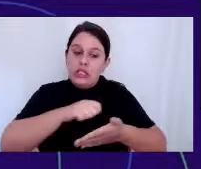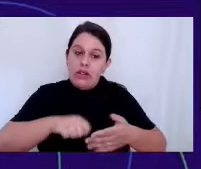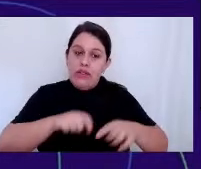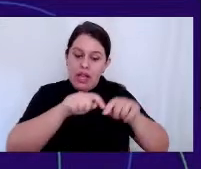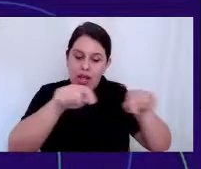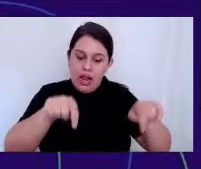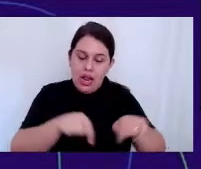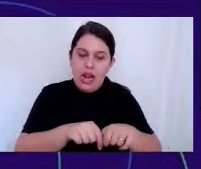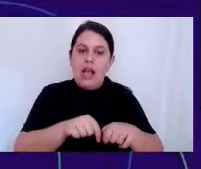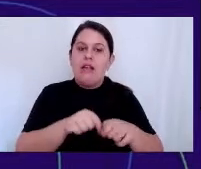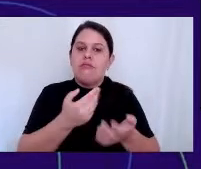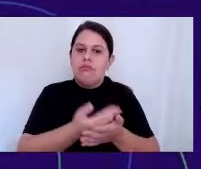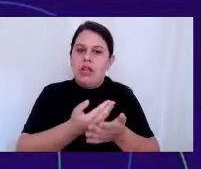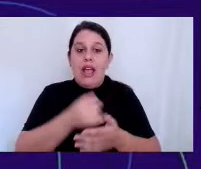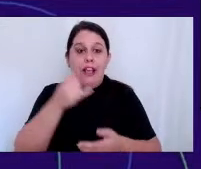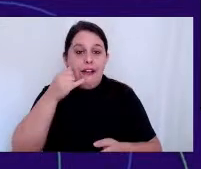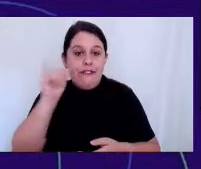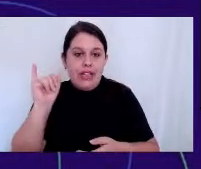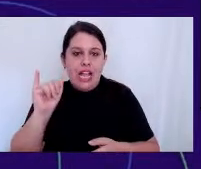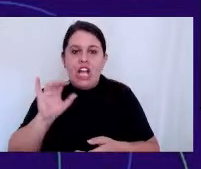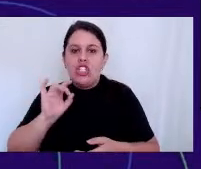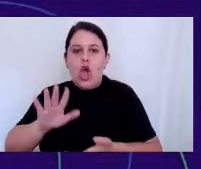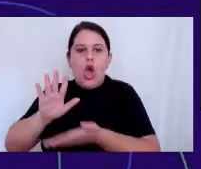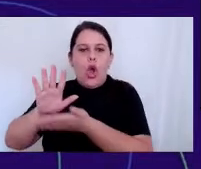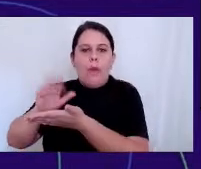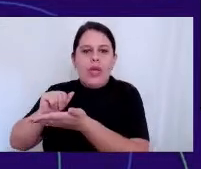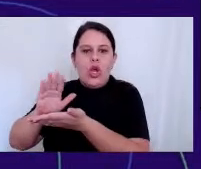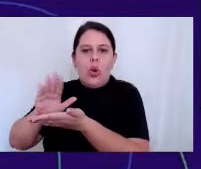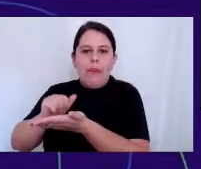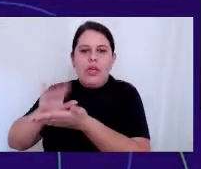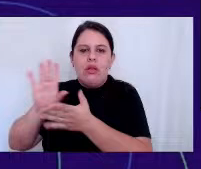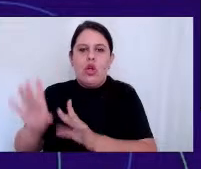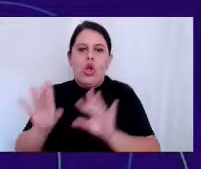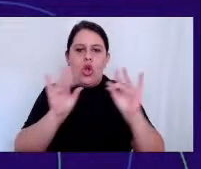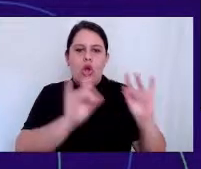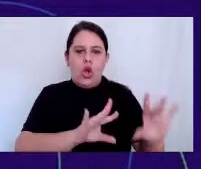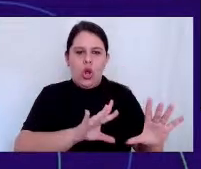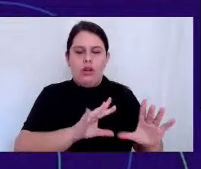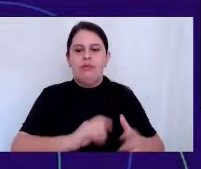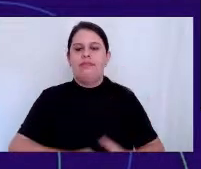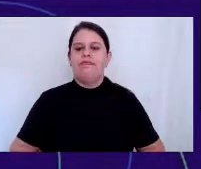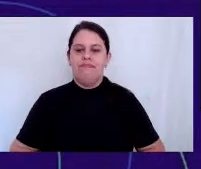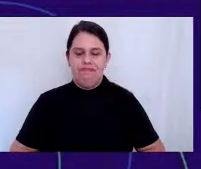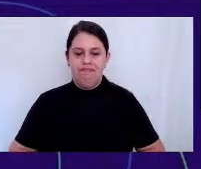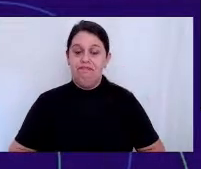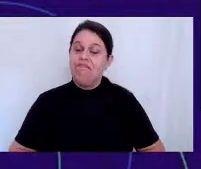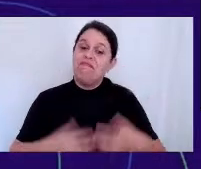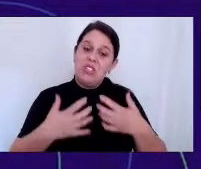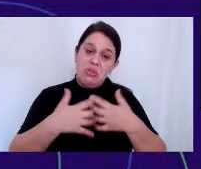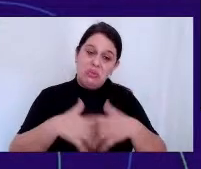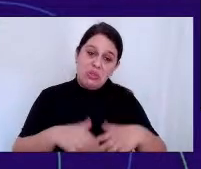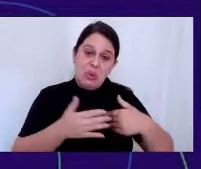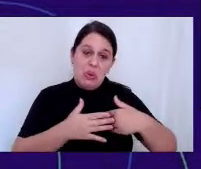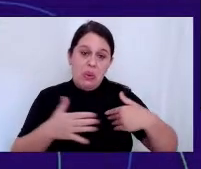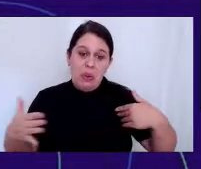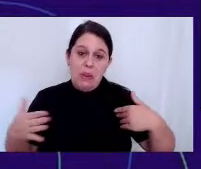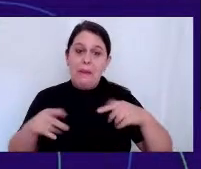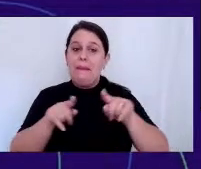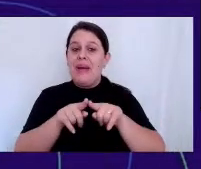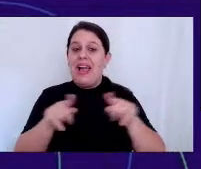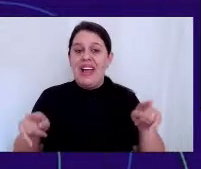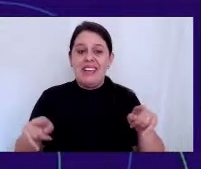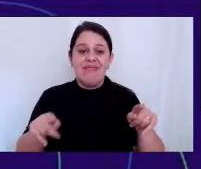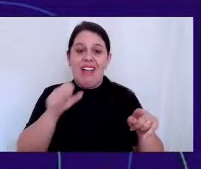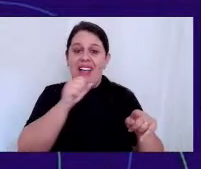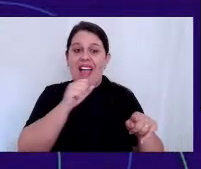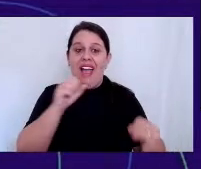pasting. That works for a while, but then it gets old. I mean, there are times where you just